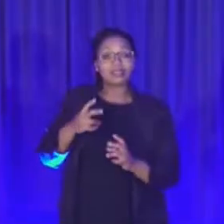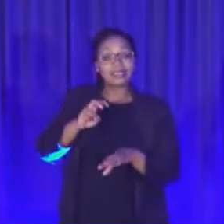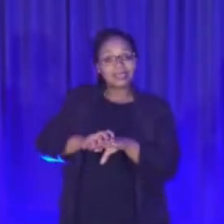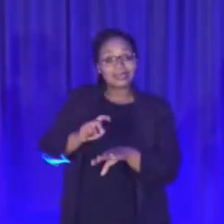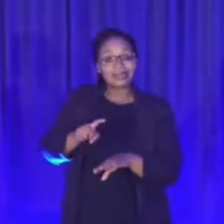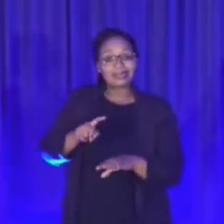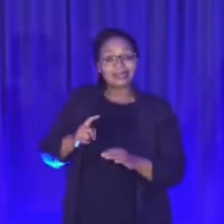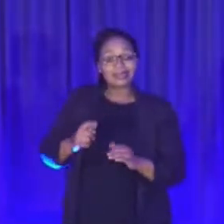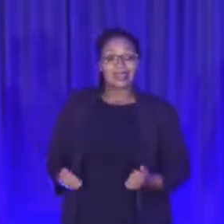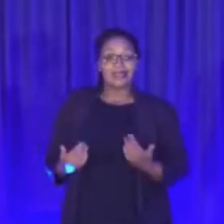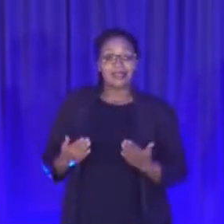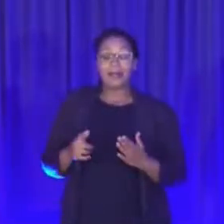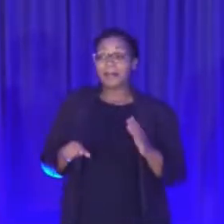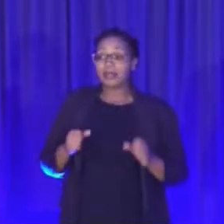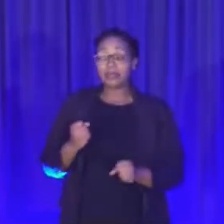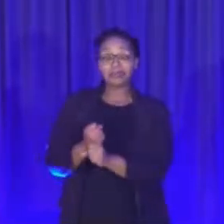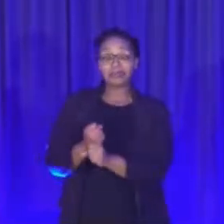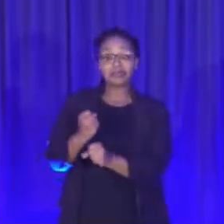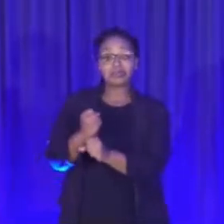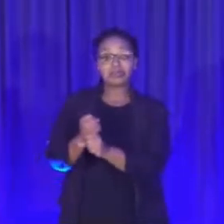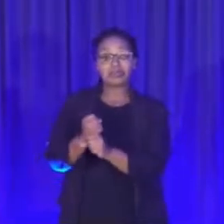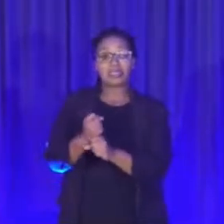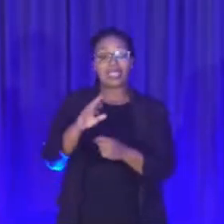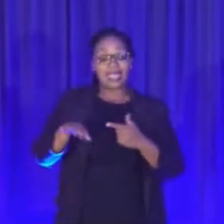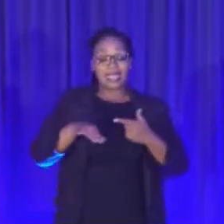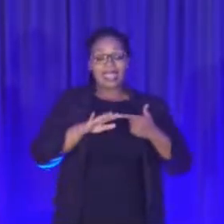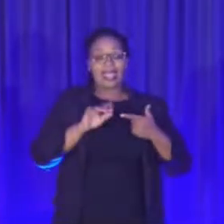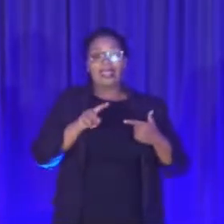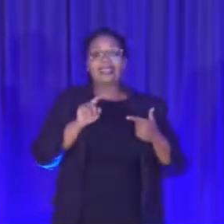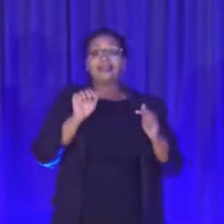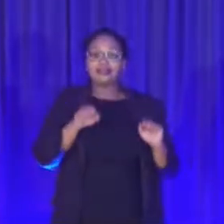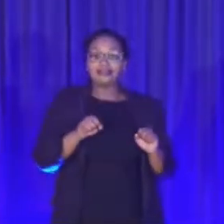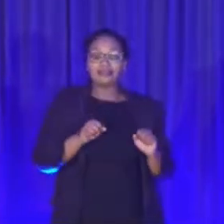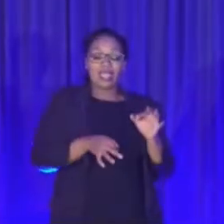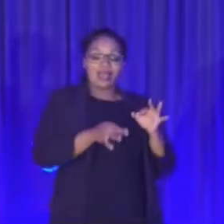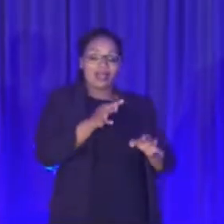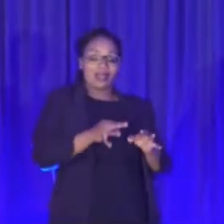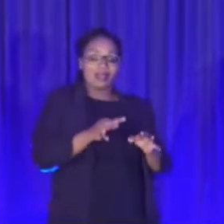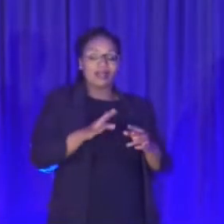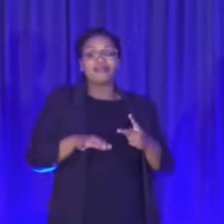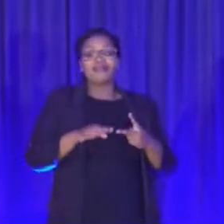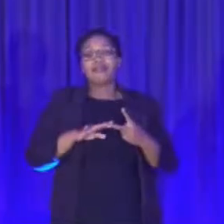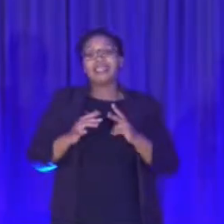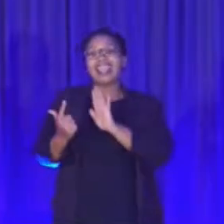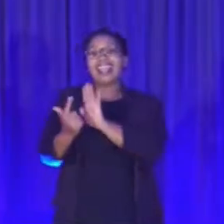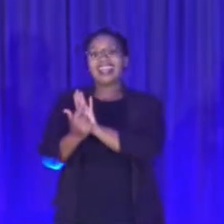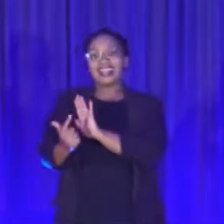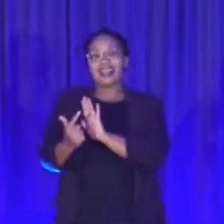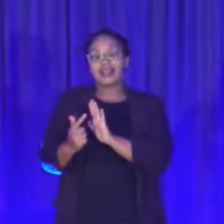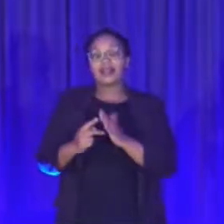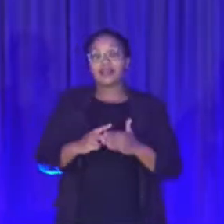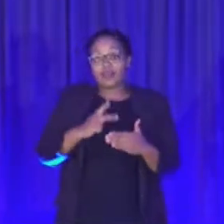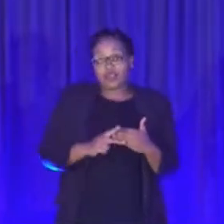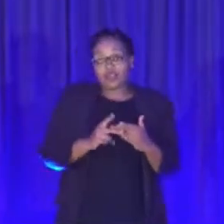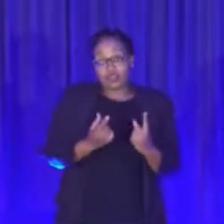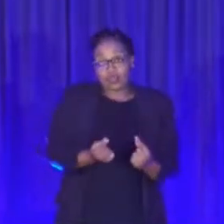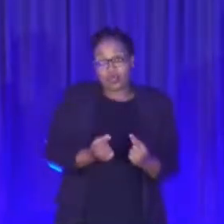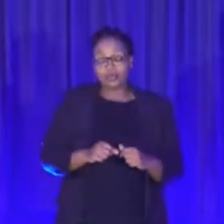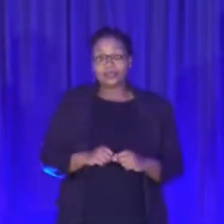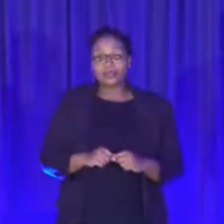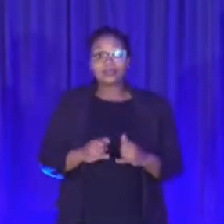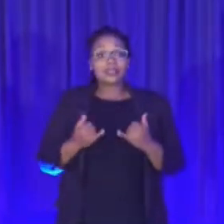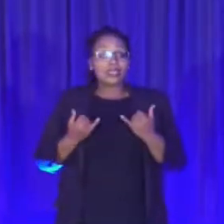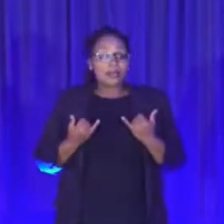legal and a political project. So we are in the process of finalizing the recruiting